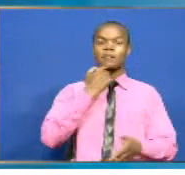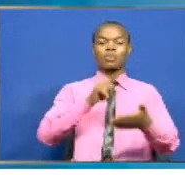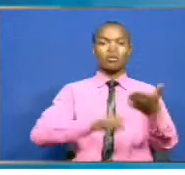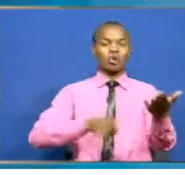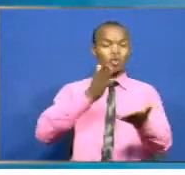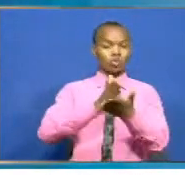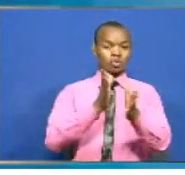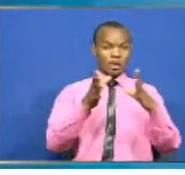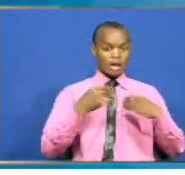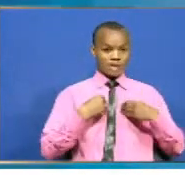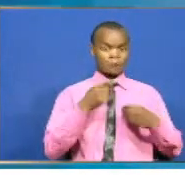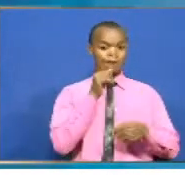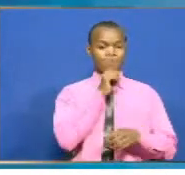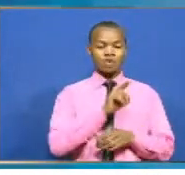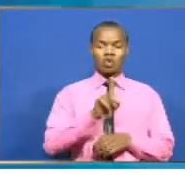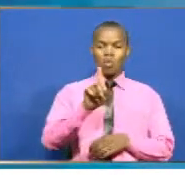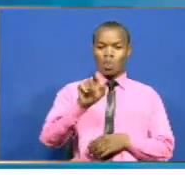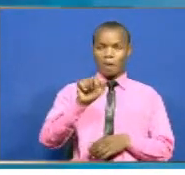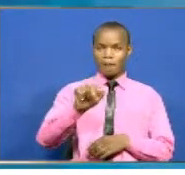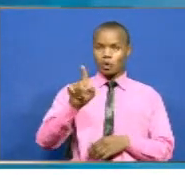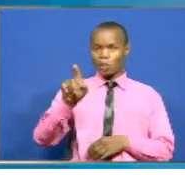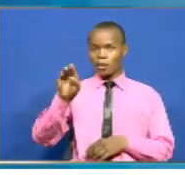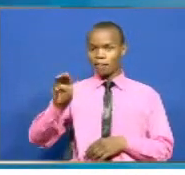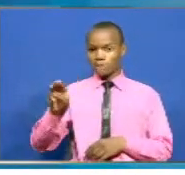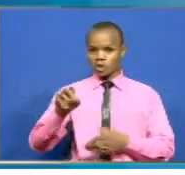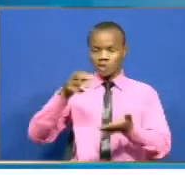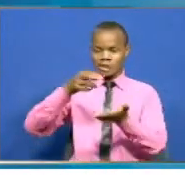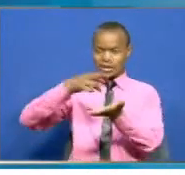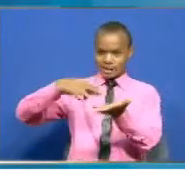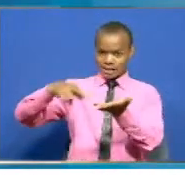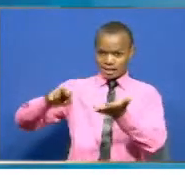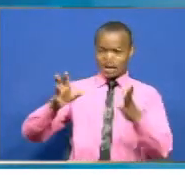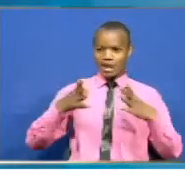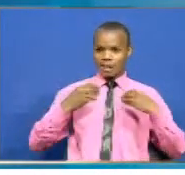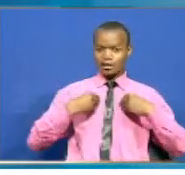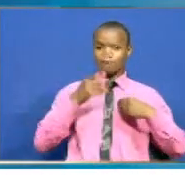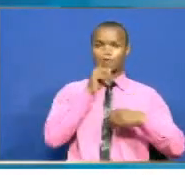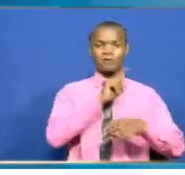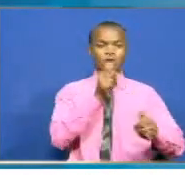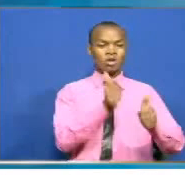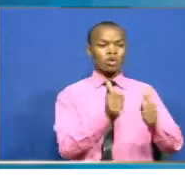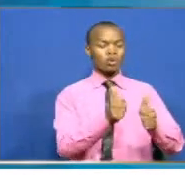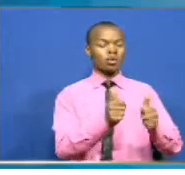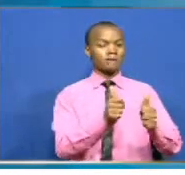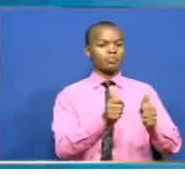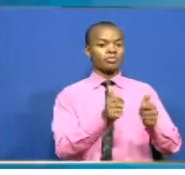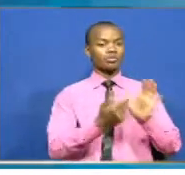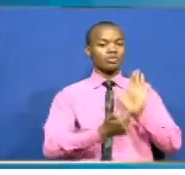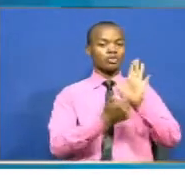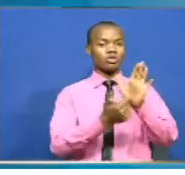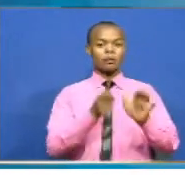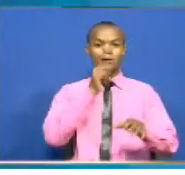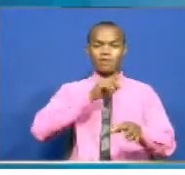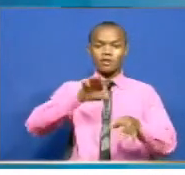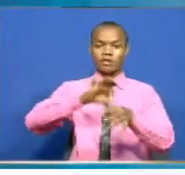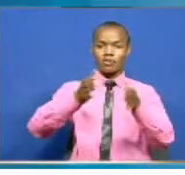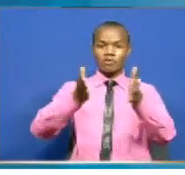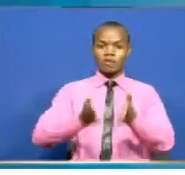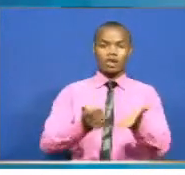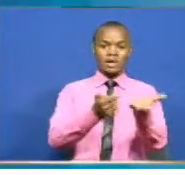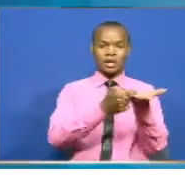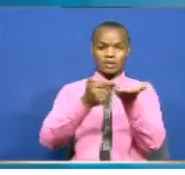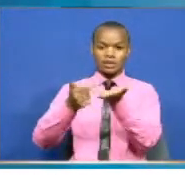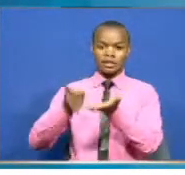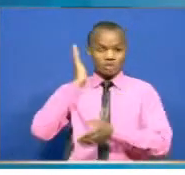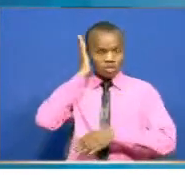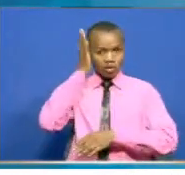approved about 1.1 million signatures that were submitted by registered voters. We'll be having that conversation and what